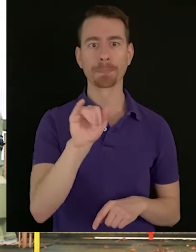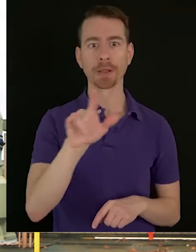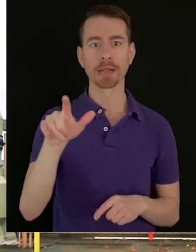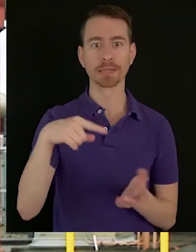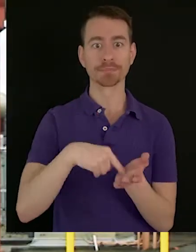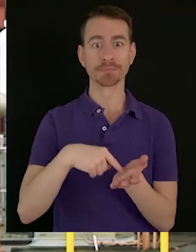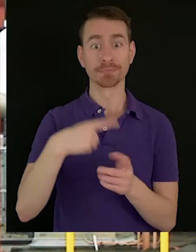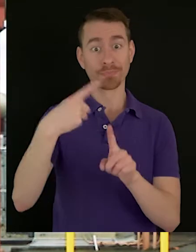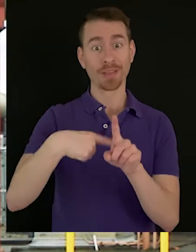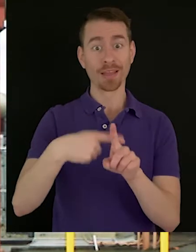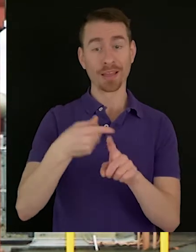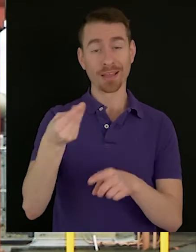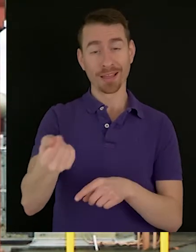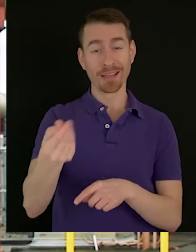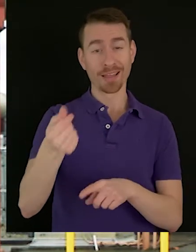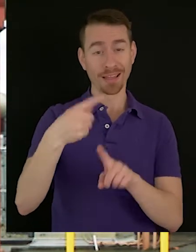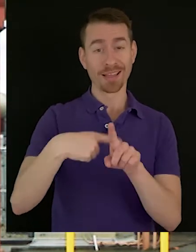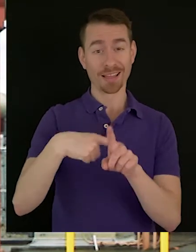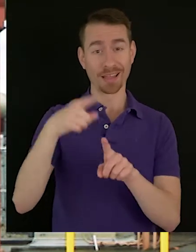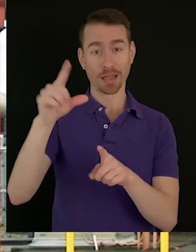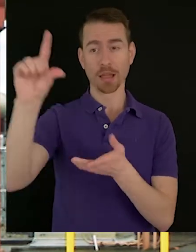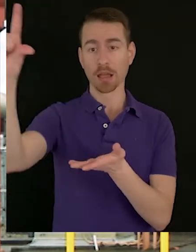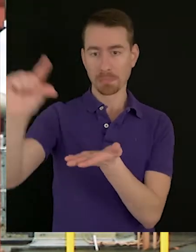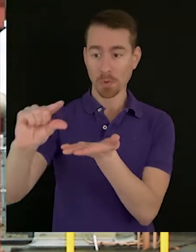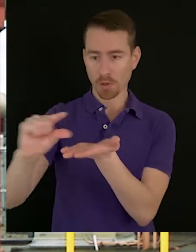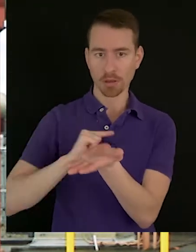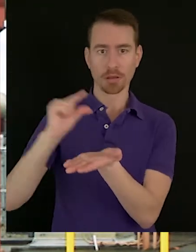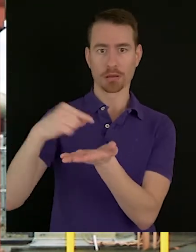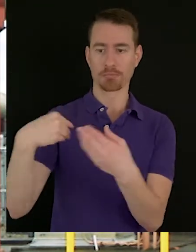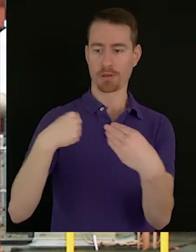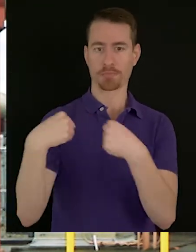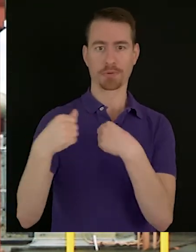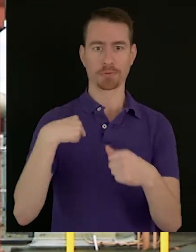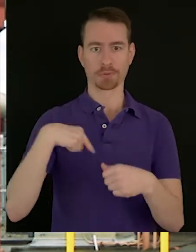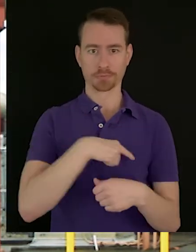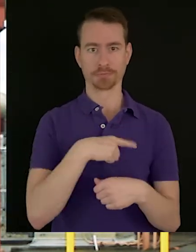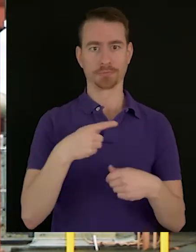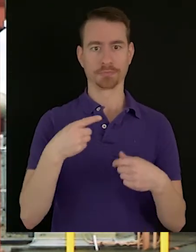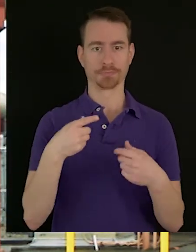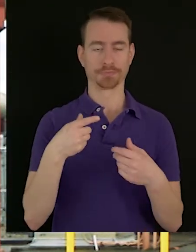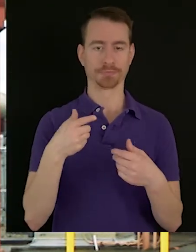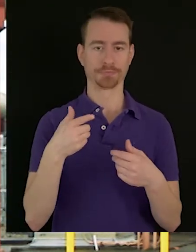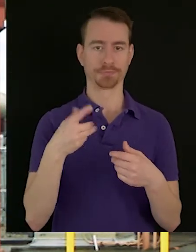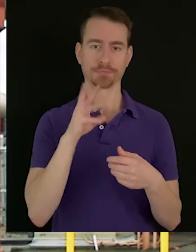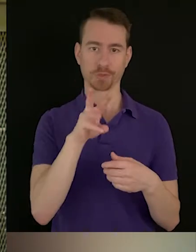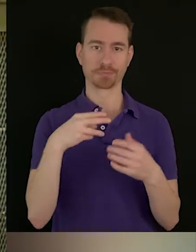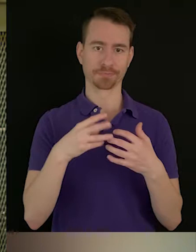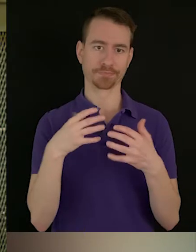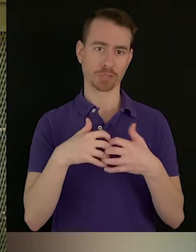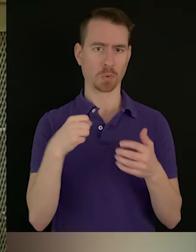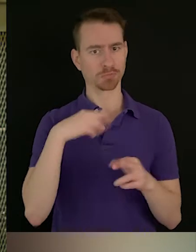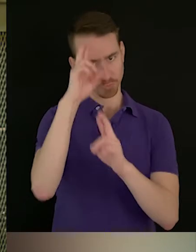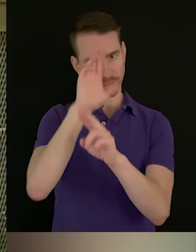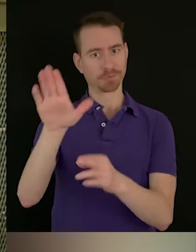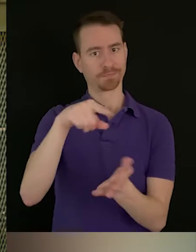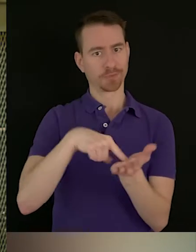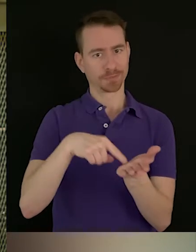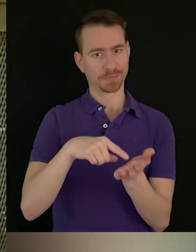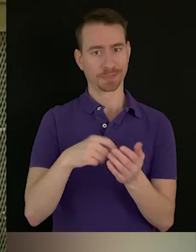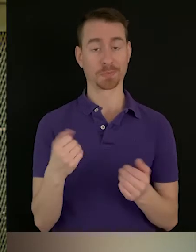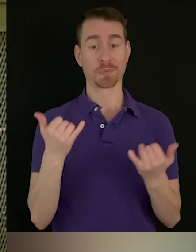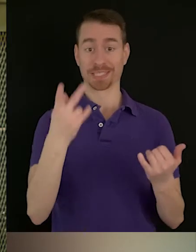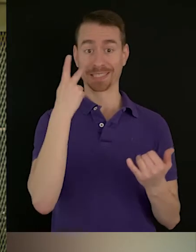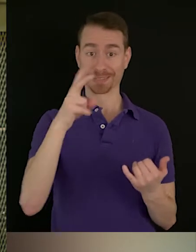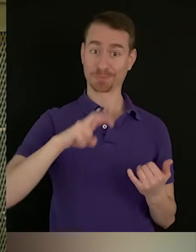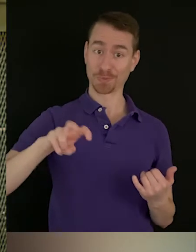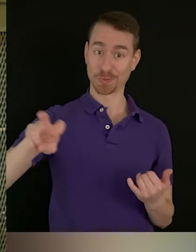are sleeping. There are people that stay up all night making sure our wastewater treatment plants are operating properly. Here's an image of an operator dressed